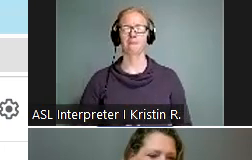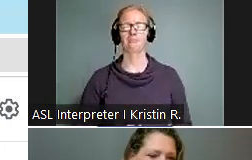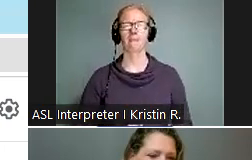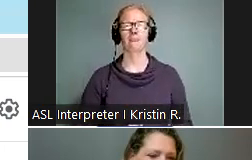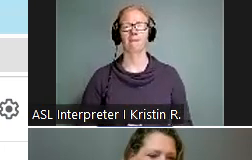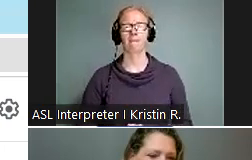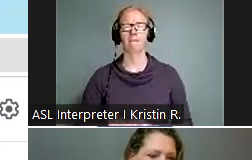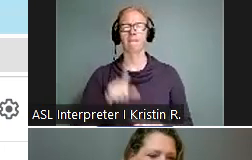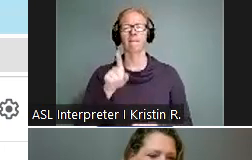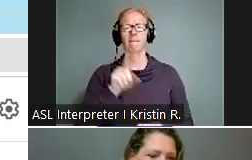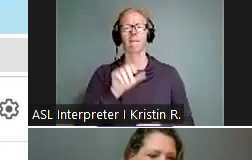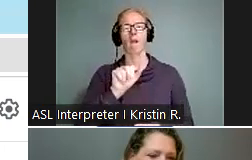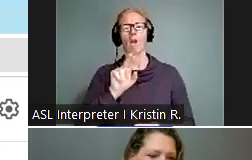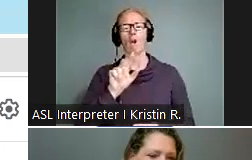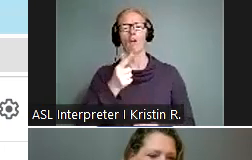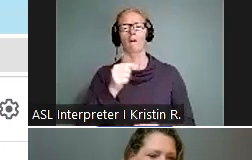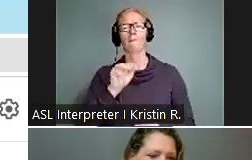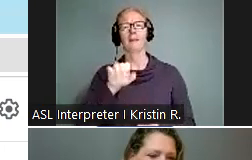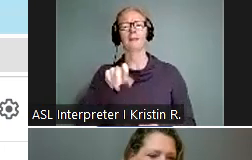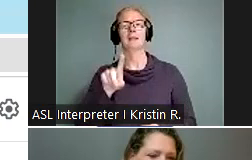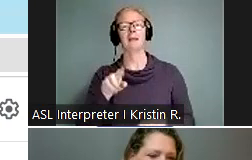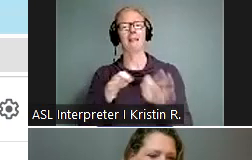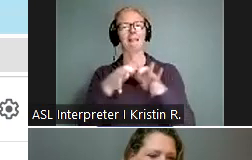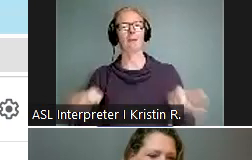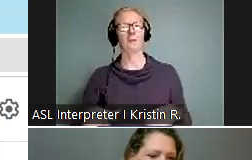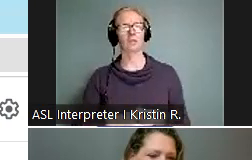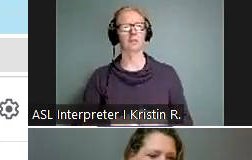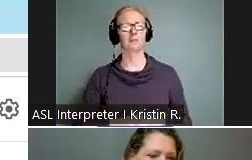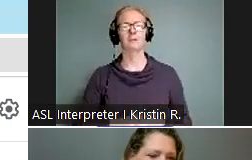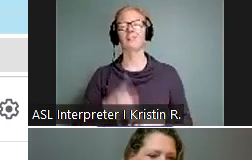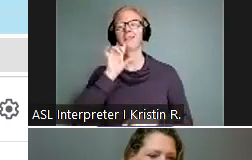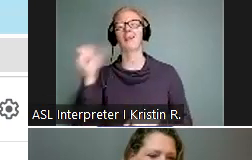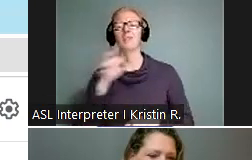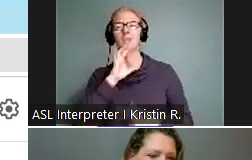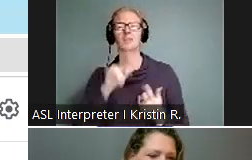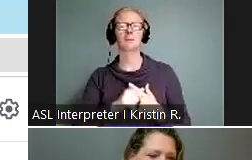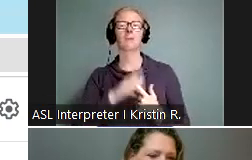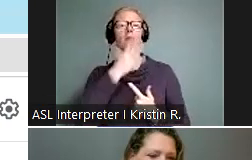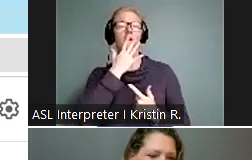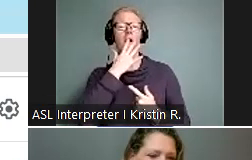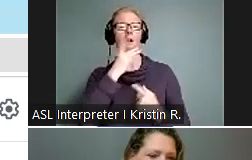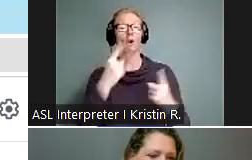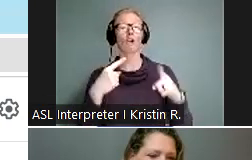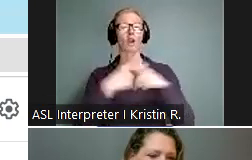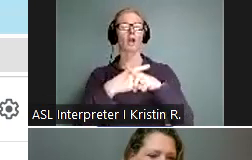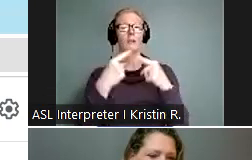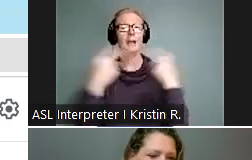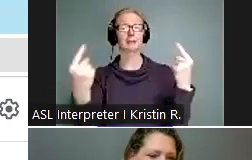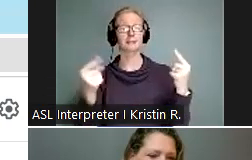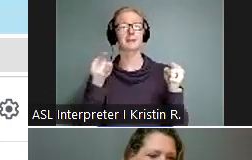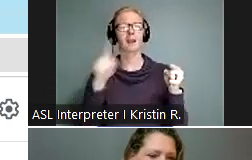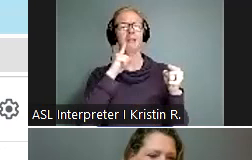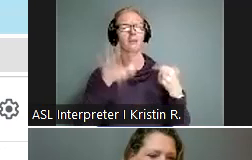This one talks about augmented language. This one talks about color contrast. And I believe these are all